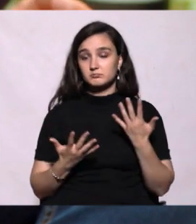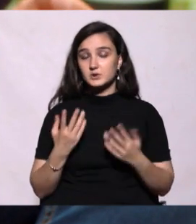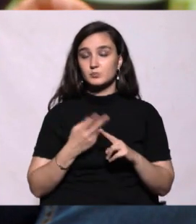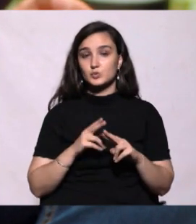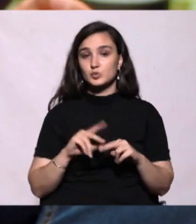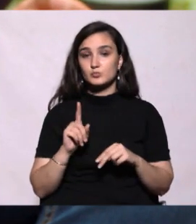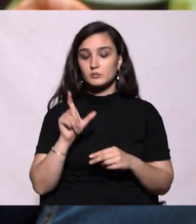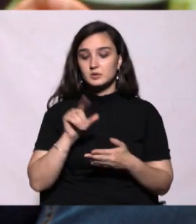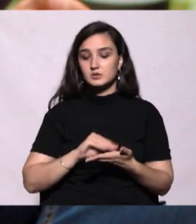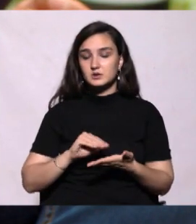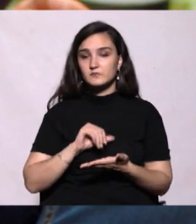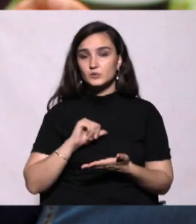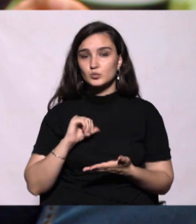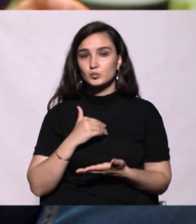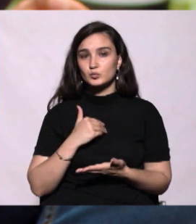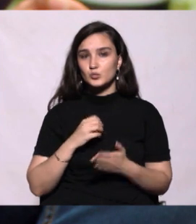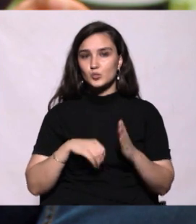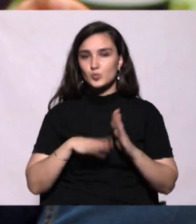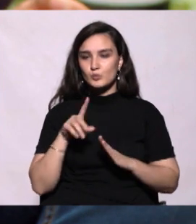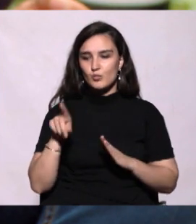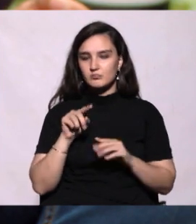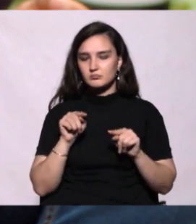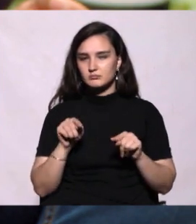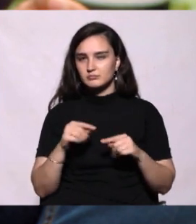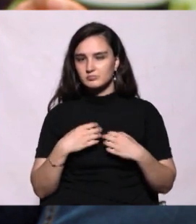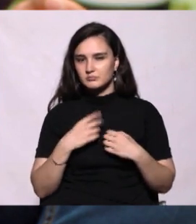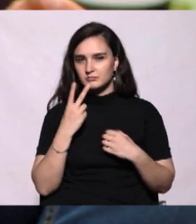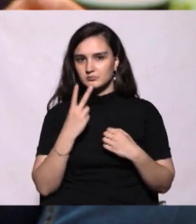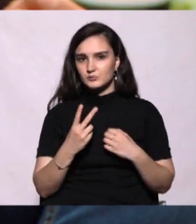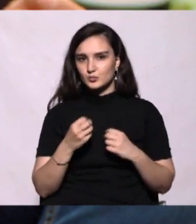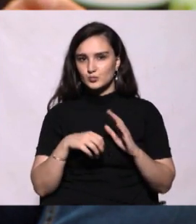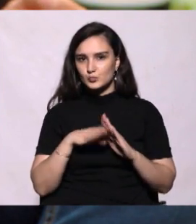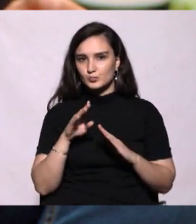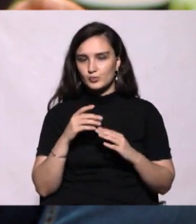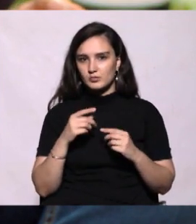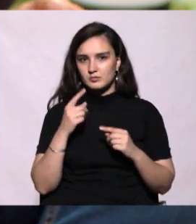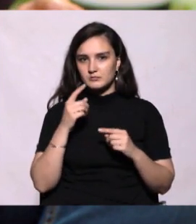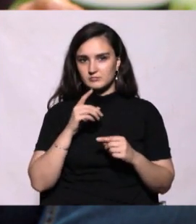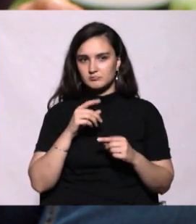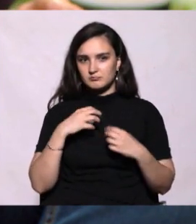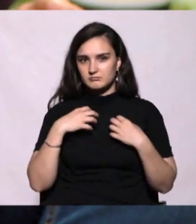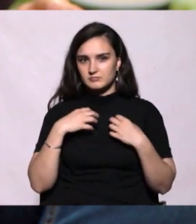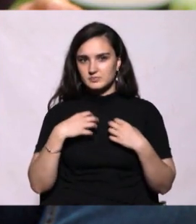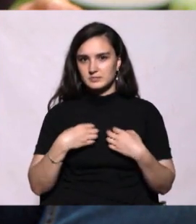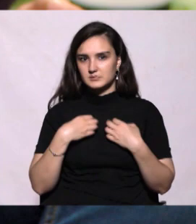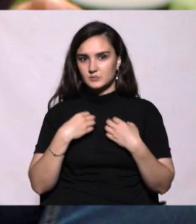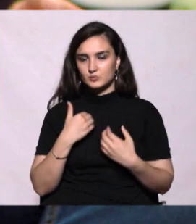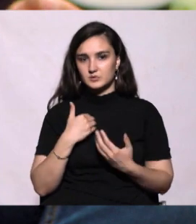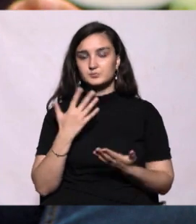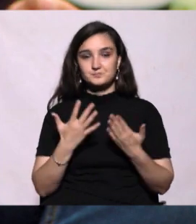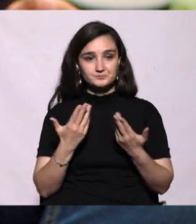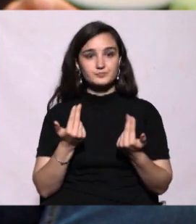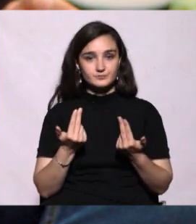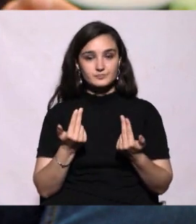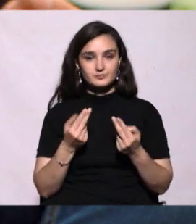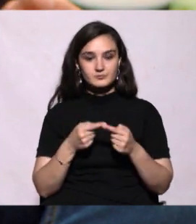because the author wanted to make it more frightening. Yeah, great answer. Yeah, definitely. There's partially